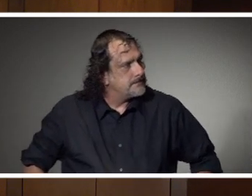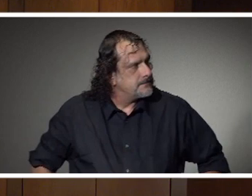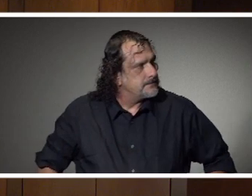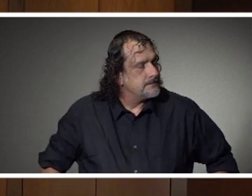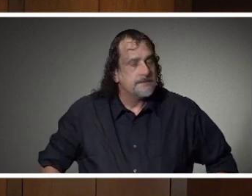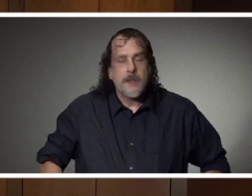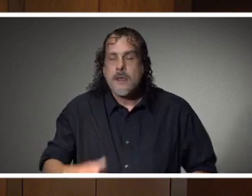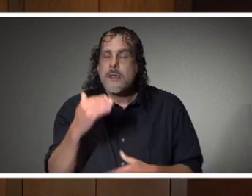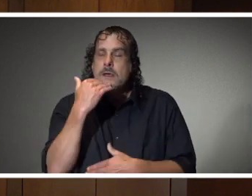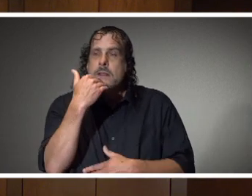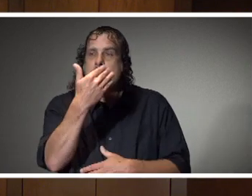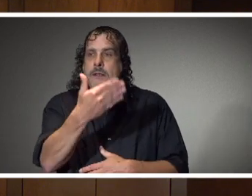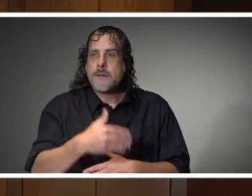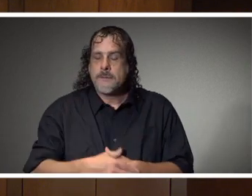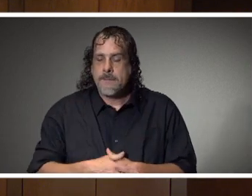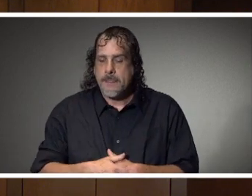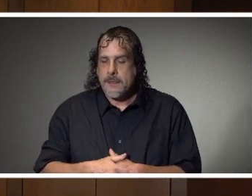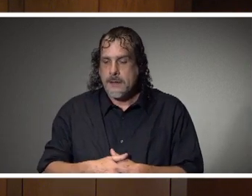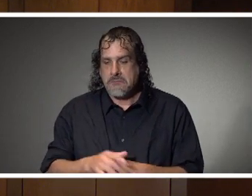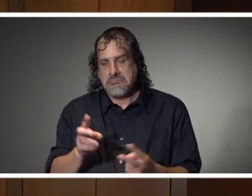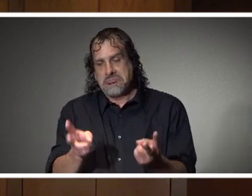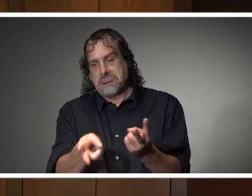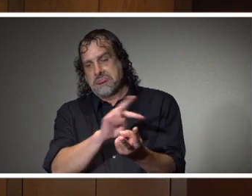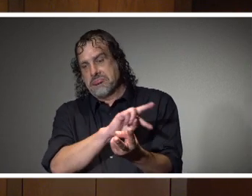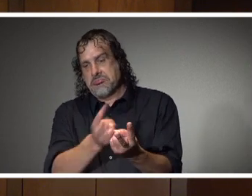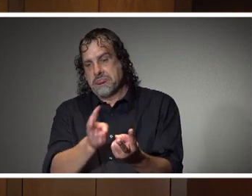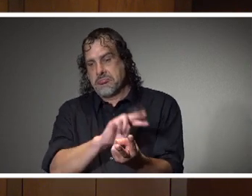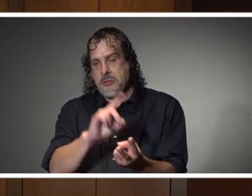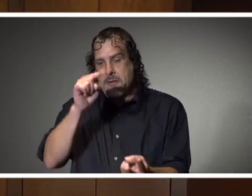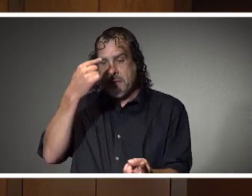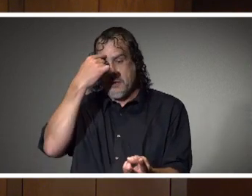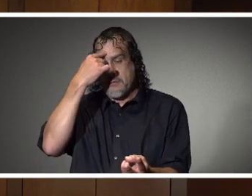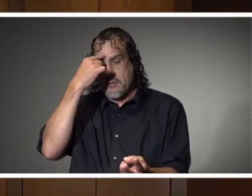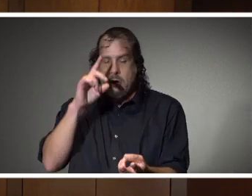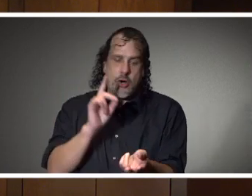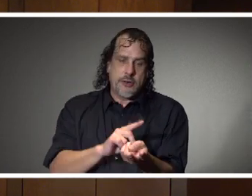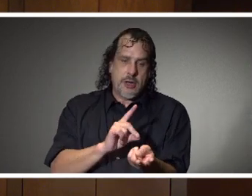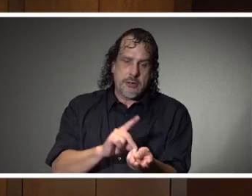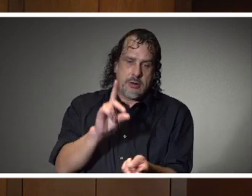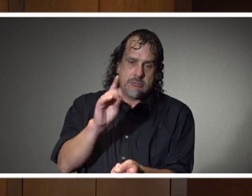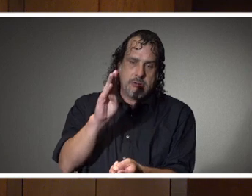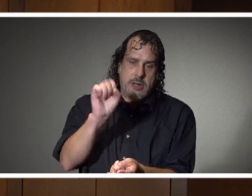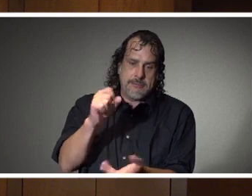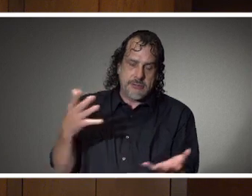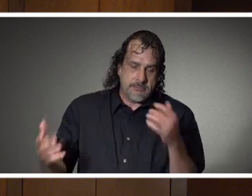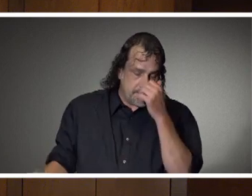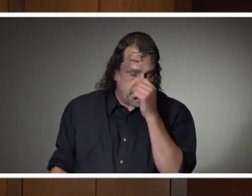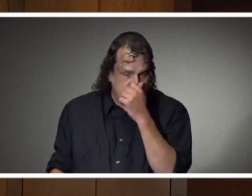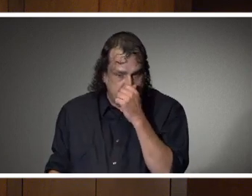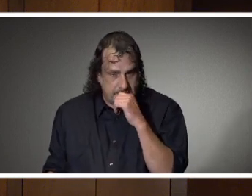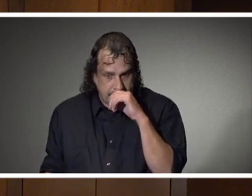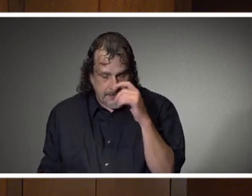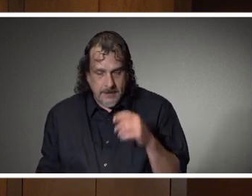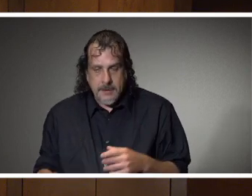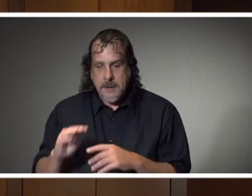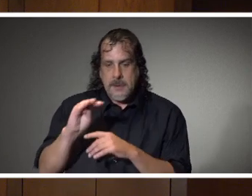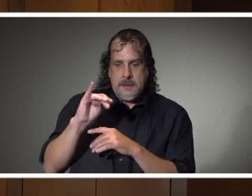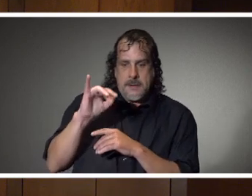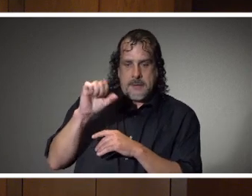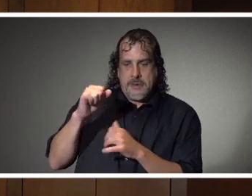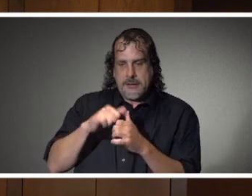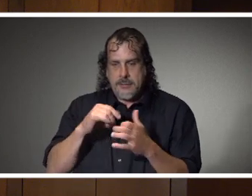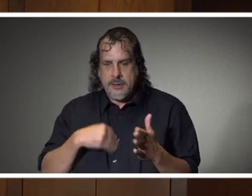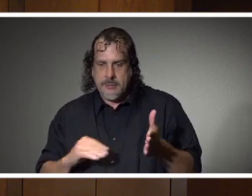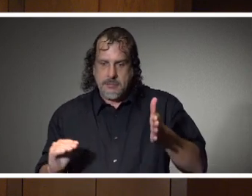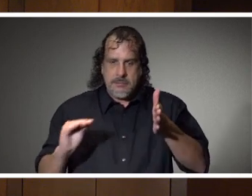question. Thank you, Renee. This for either the governor or Dr. Dobbs. Mississippi has been included on a list